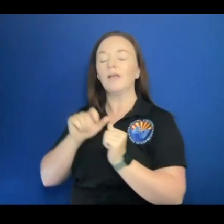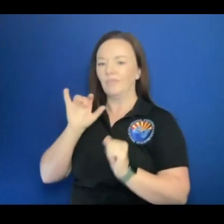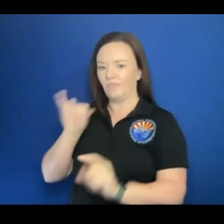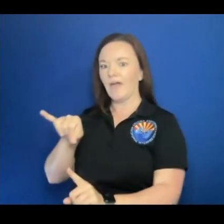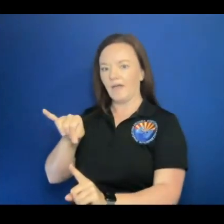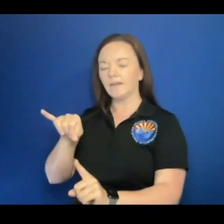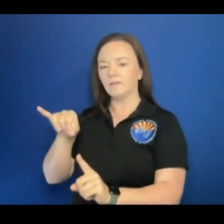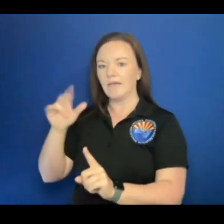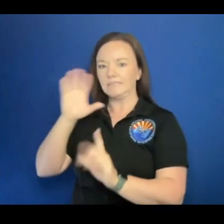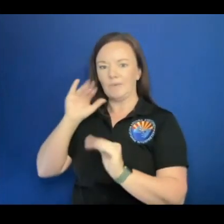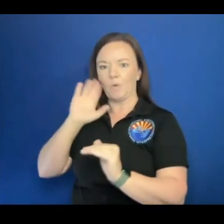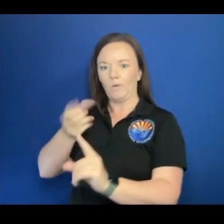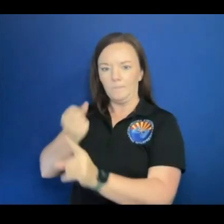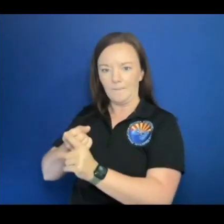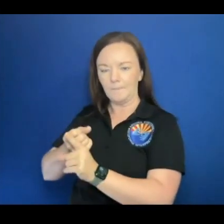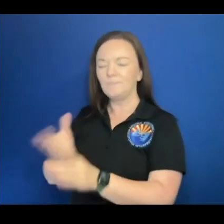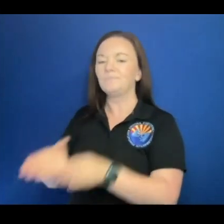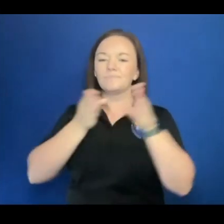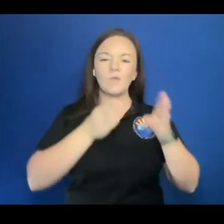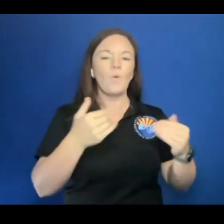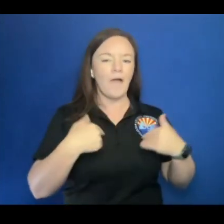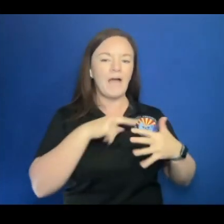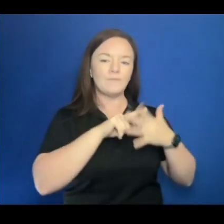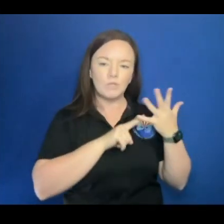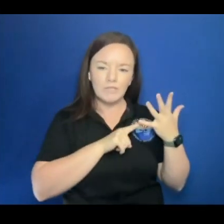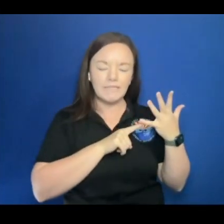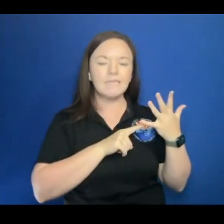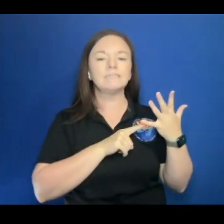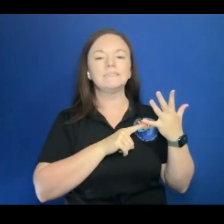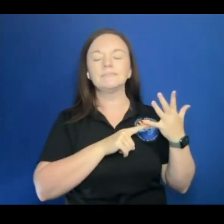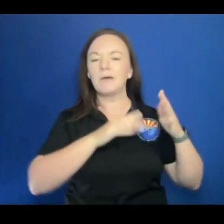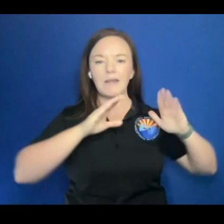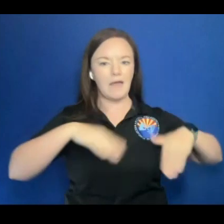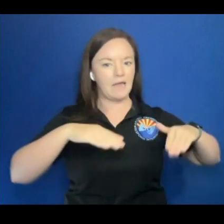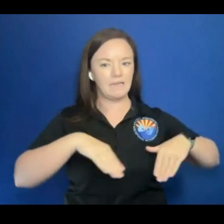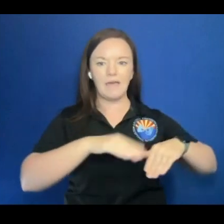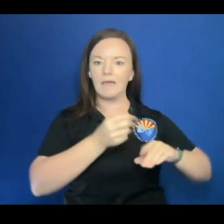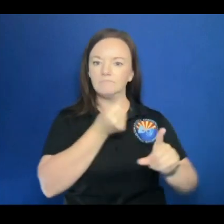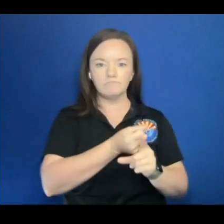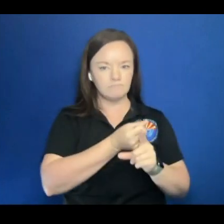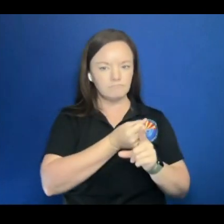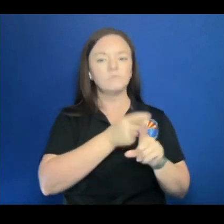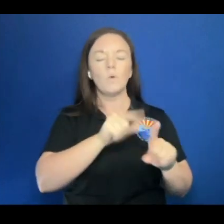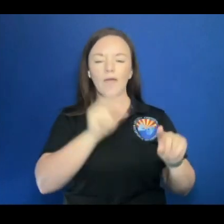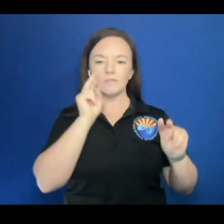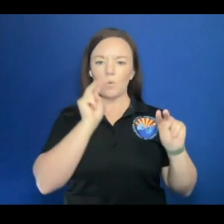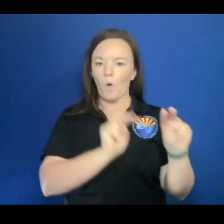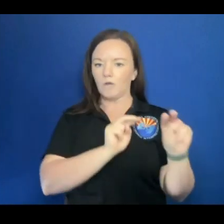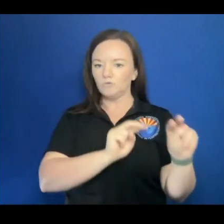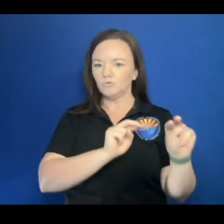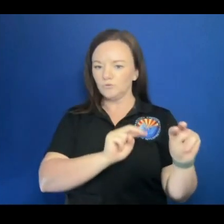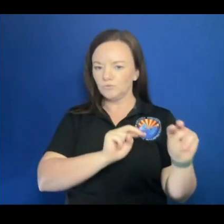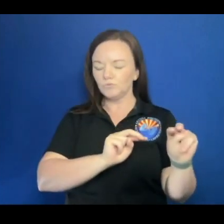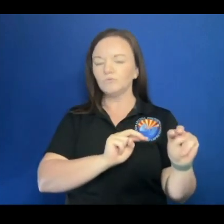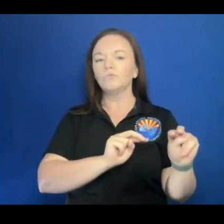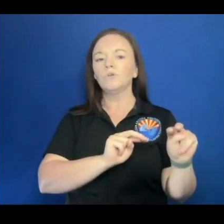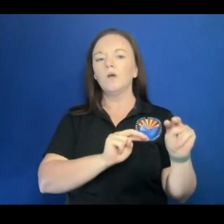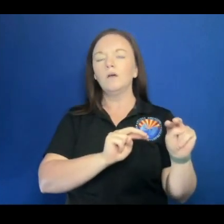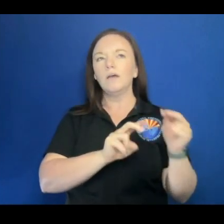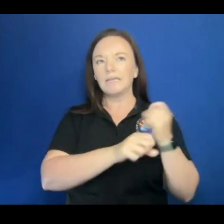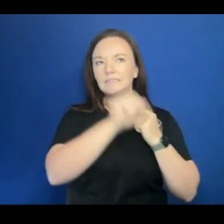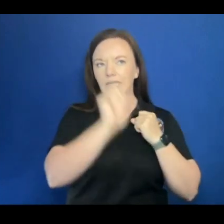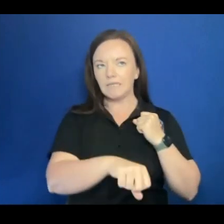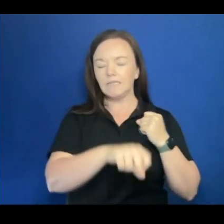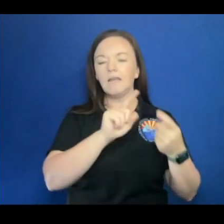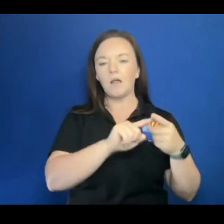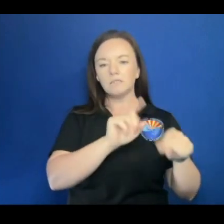So we're underneath the flash flood watch, and that goes until, actually this has been extended. It is now 6